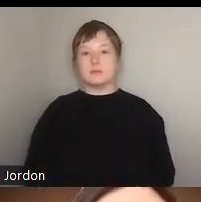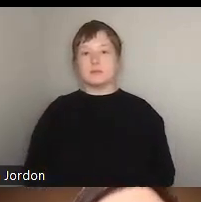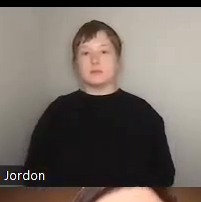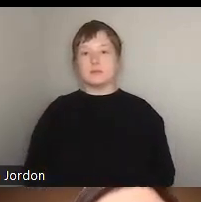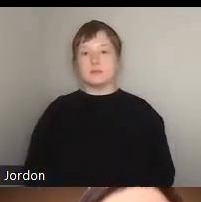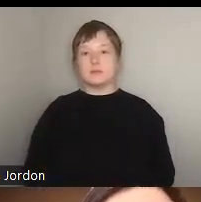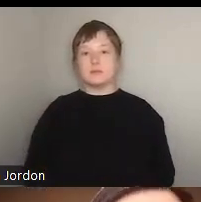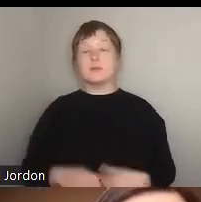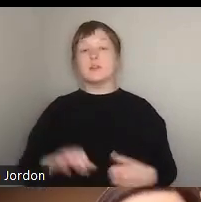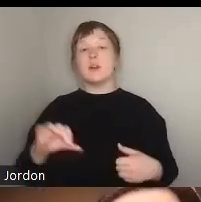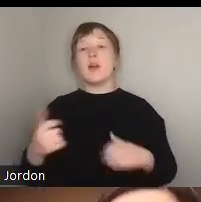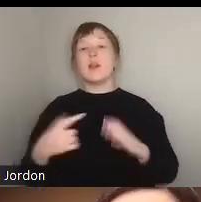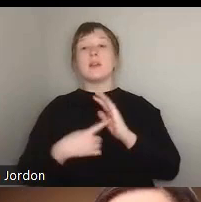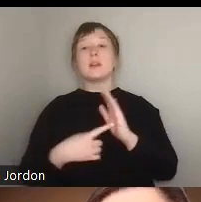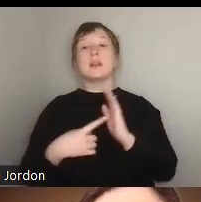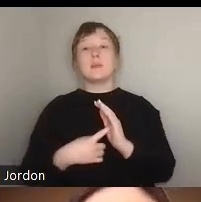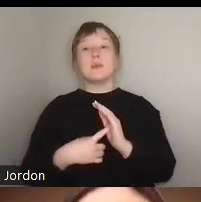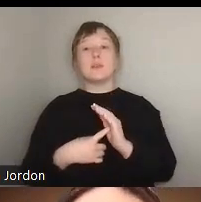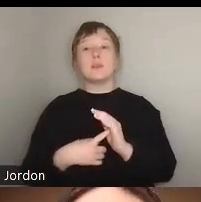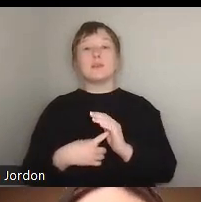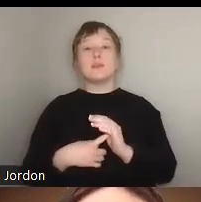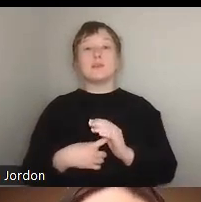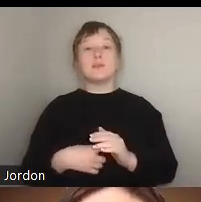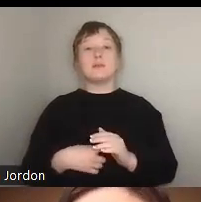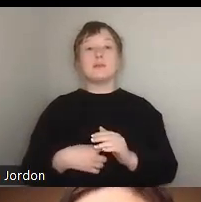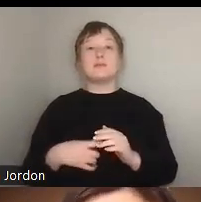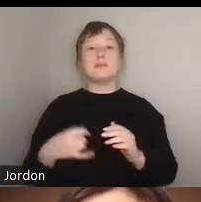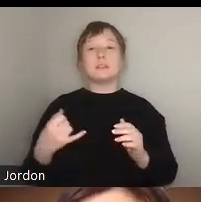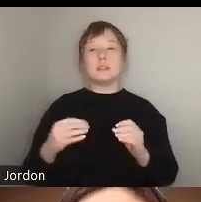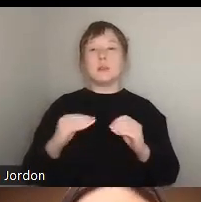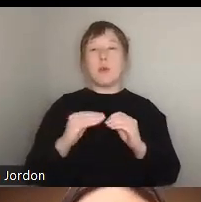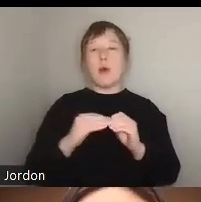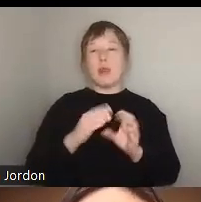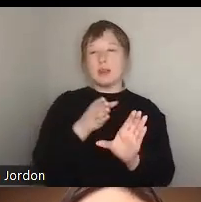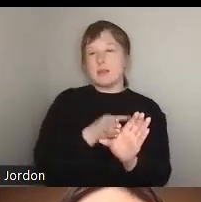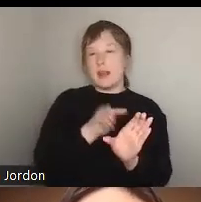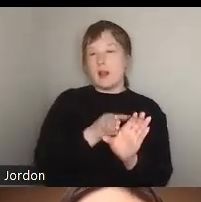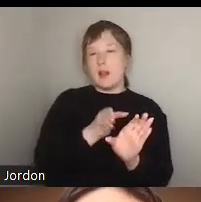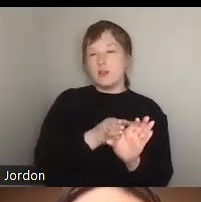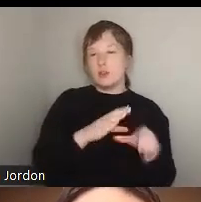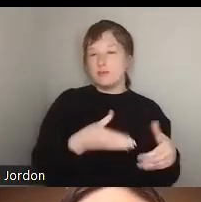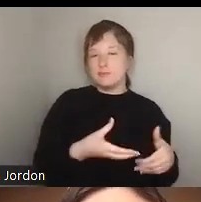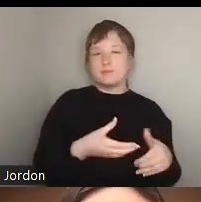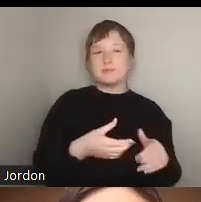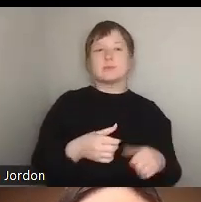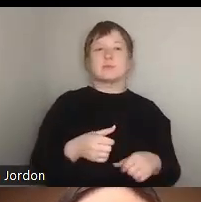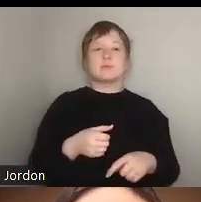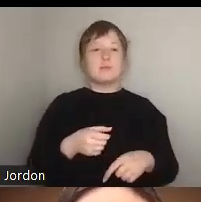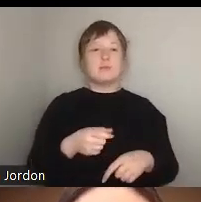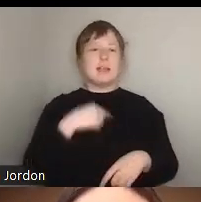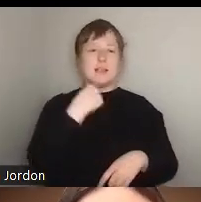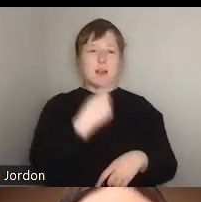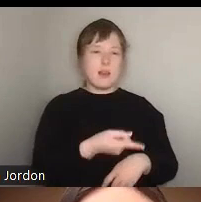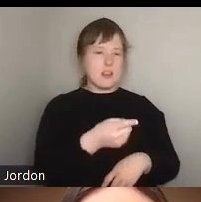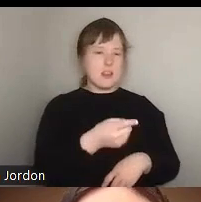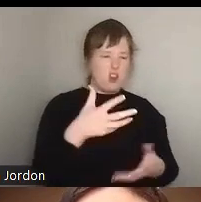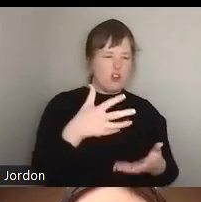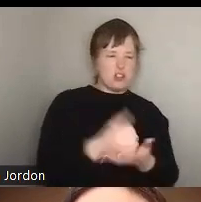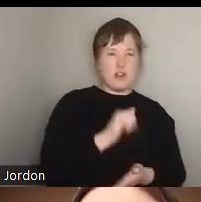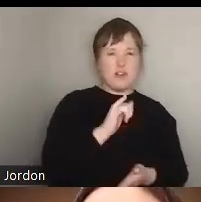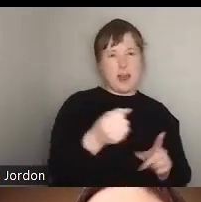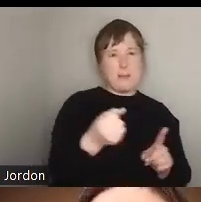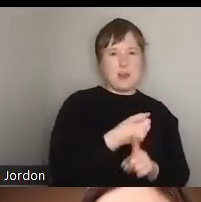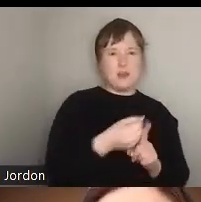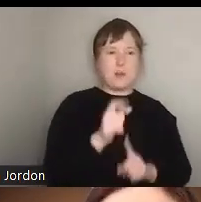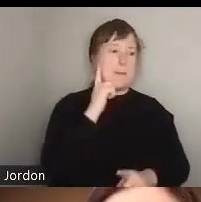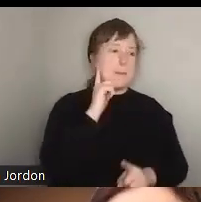Some more examples. So this one would be more along what I would say is psychological abuse, is shaming or telling the partner that they deserve the abuse because